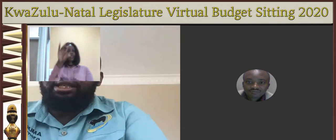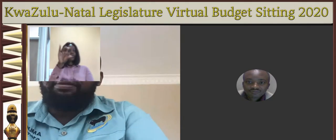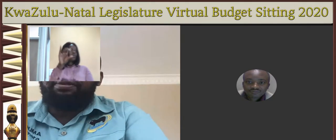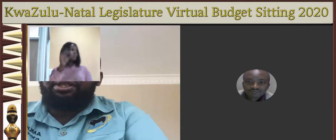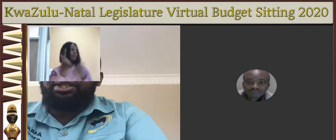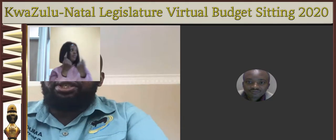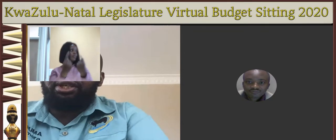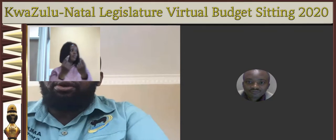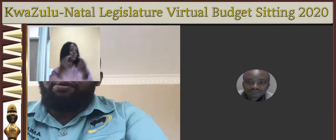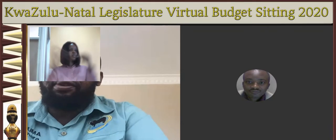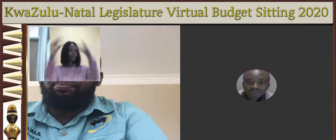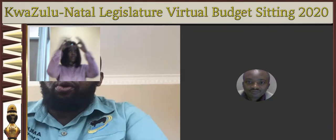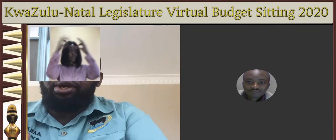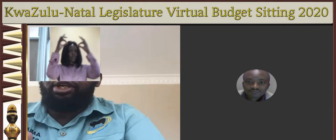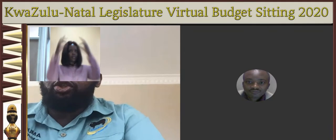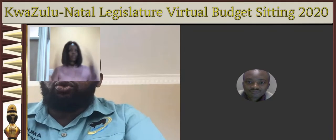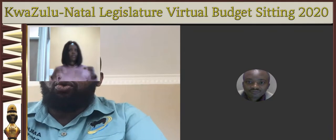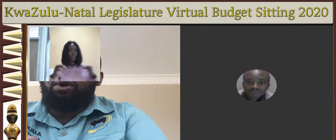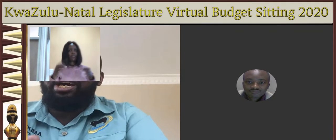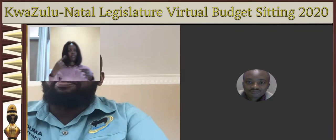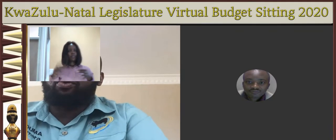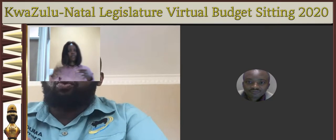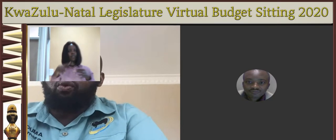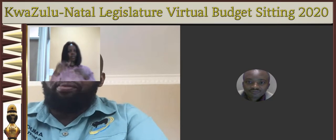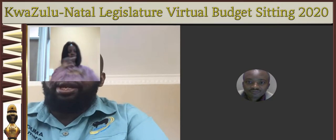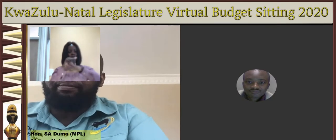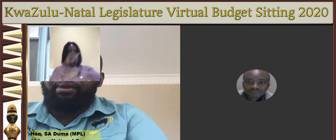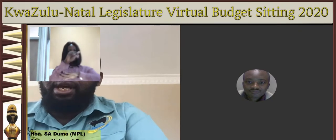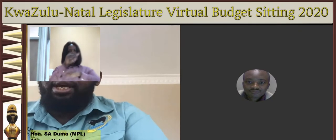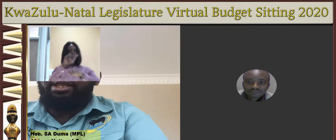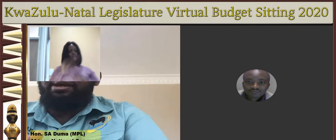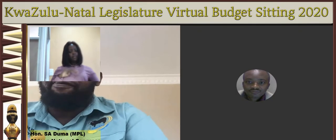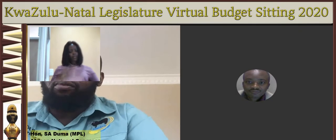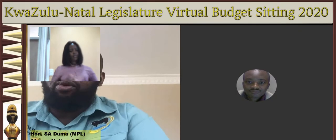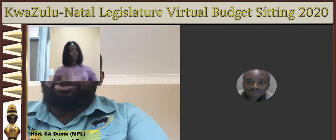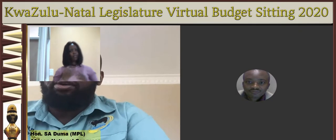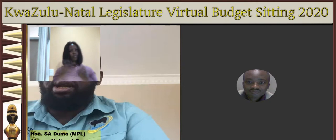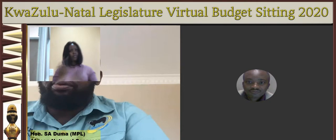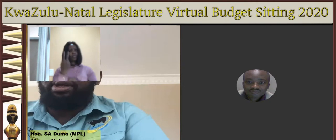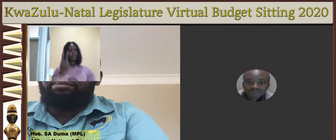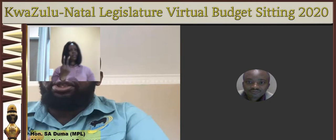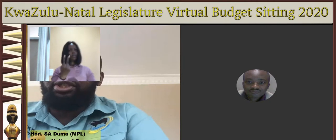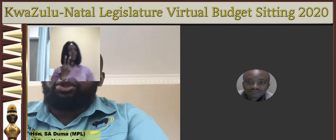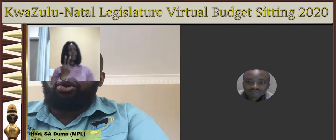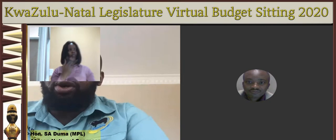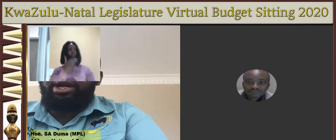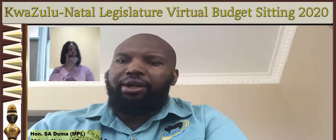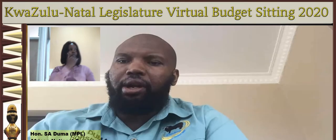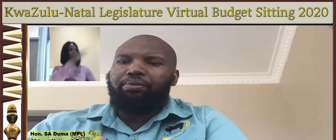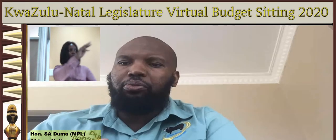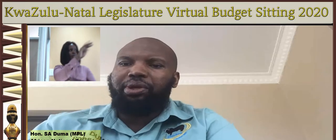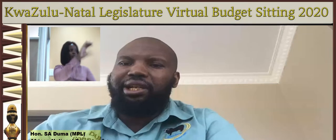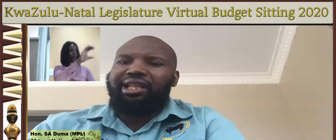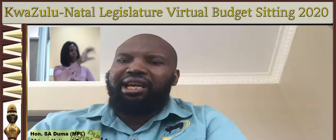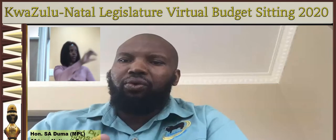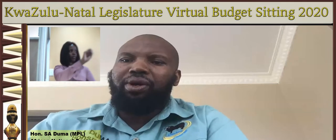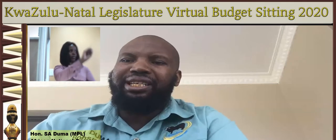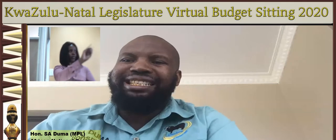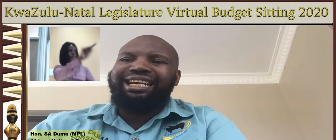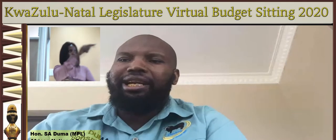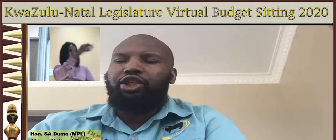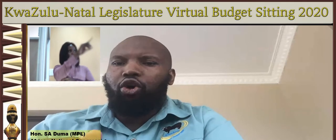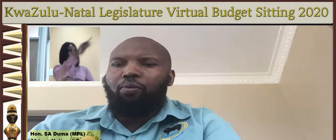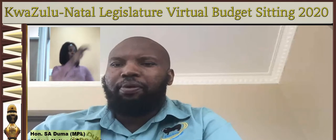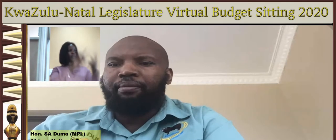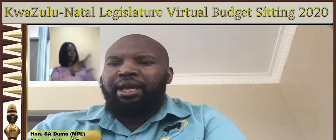a decisive decision of deploying two capable women in the former Honorable Mrs. Tole and Honorable Spiel, that they are